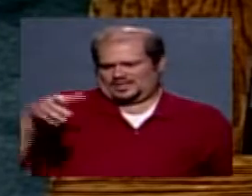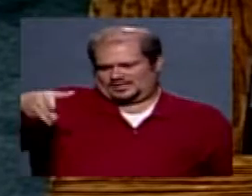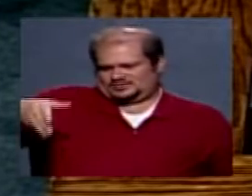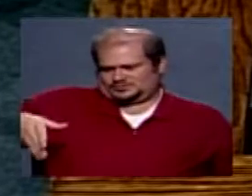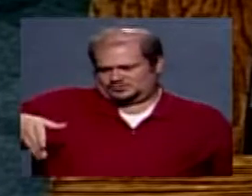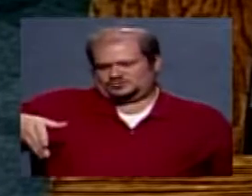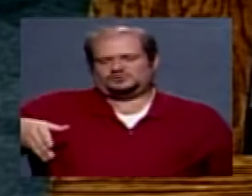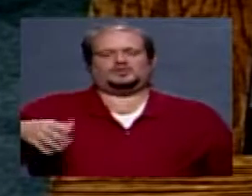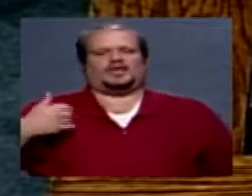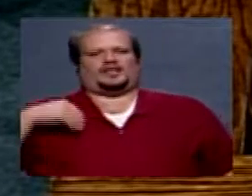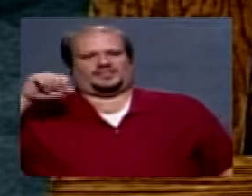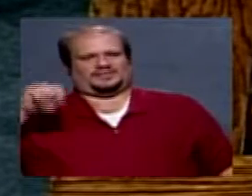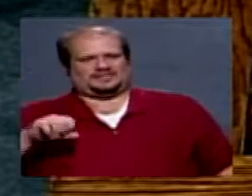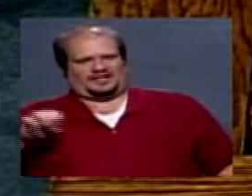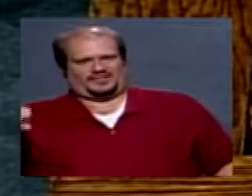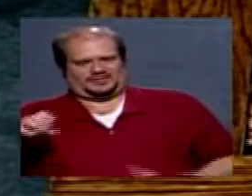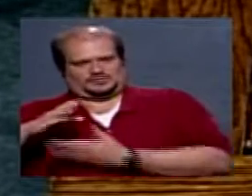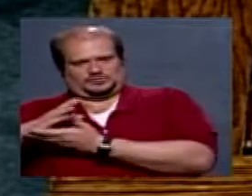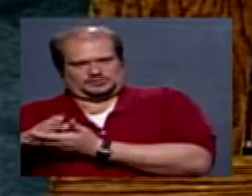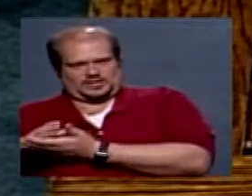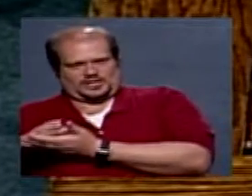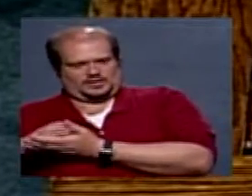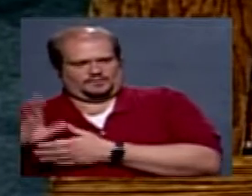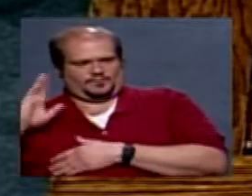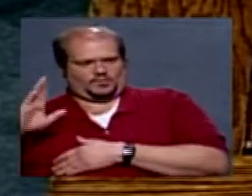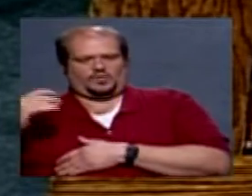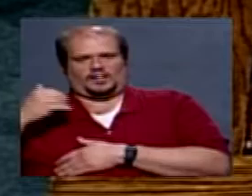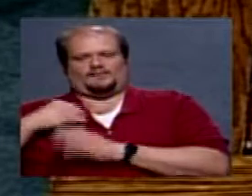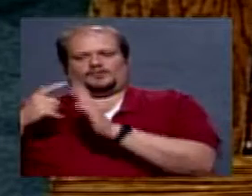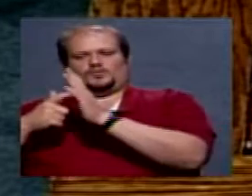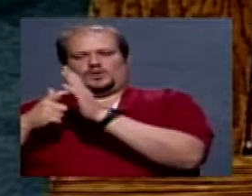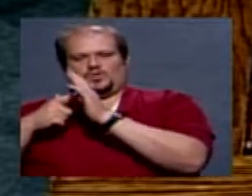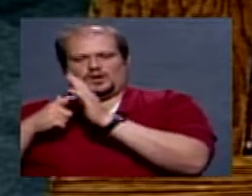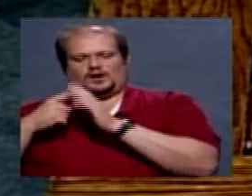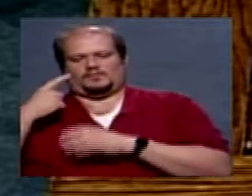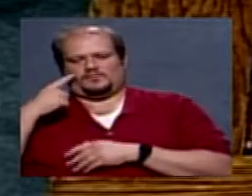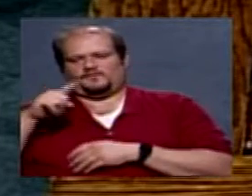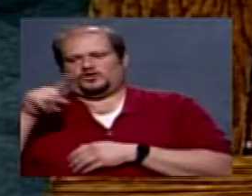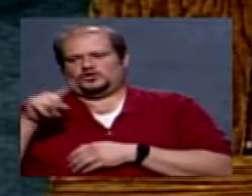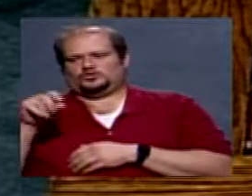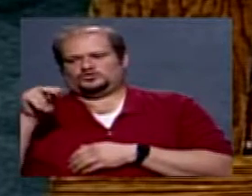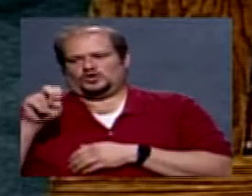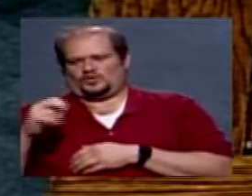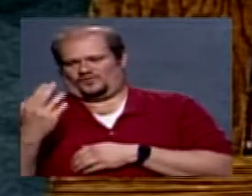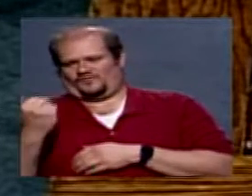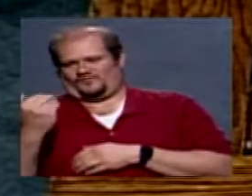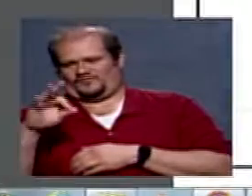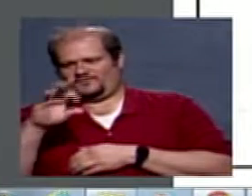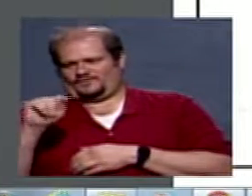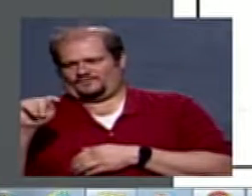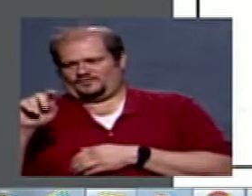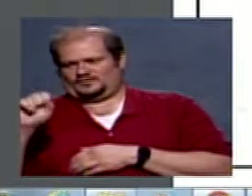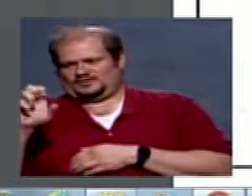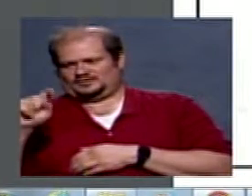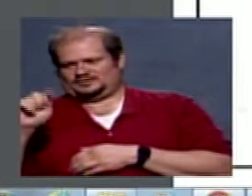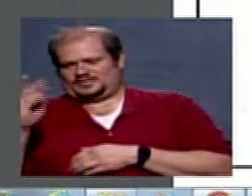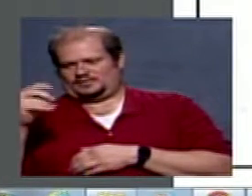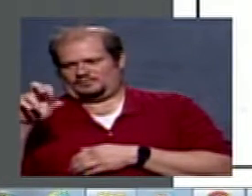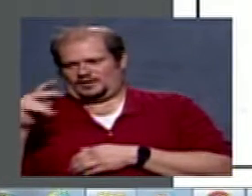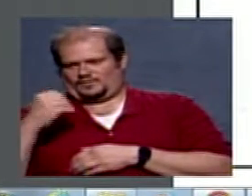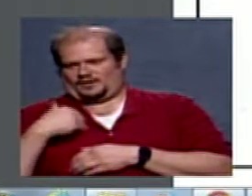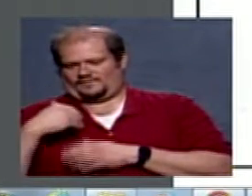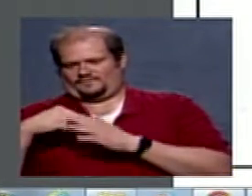side, or southeastern side, we have a requirement by zoning for 15-foot setback. We've got just